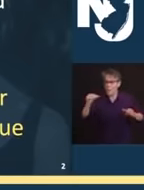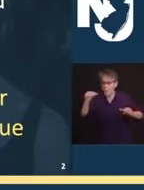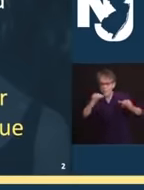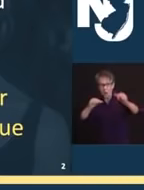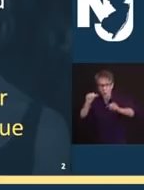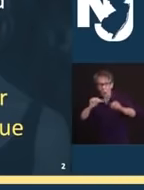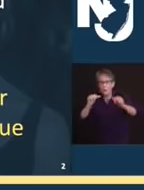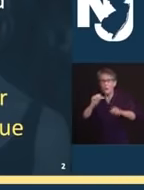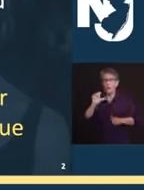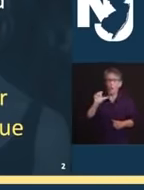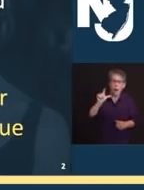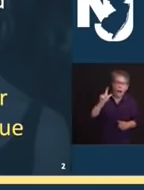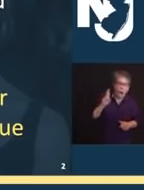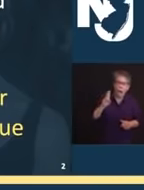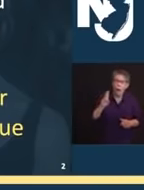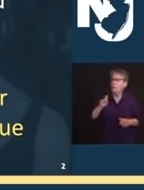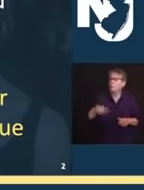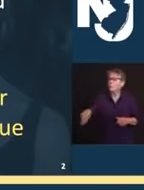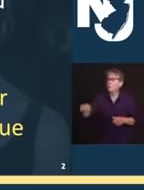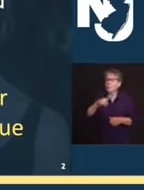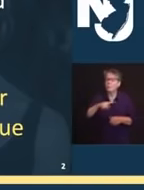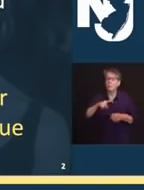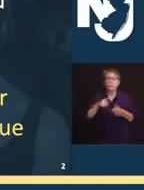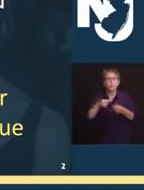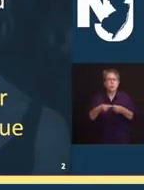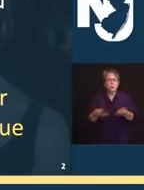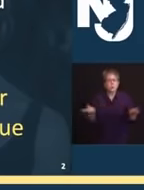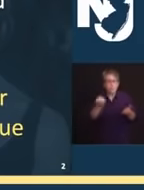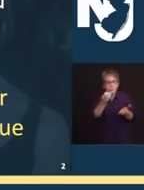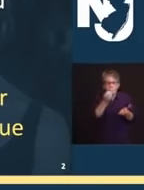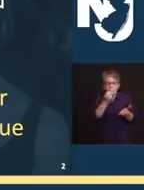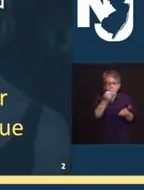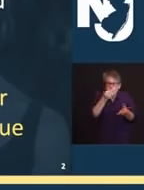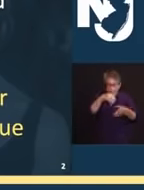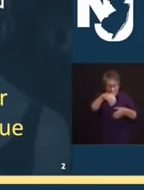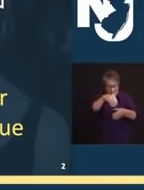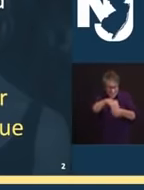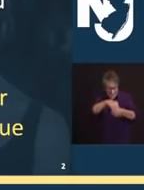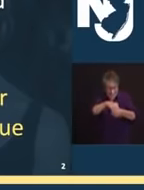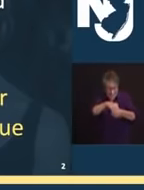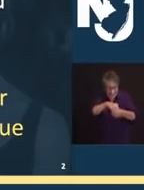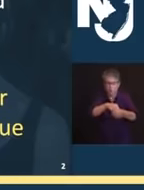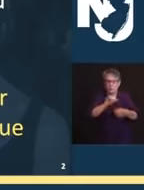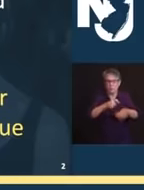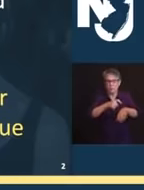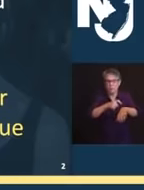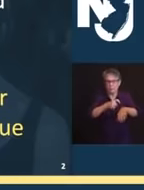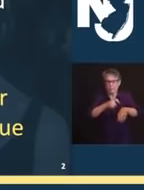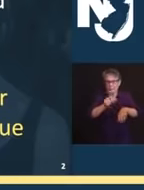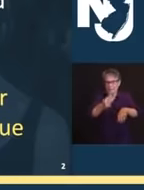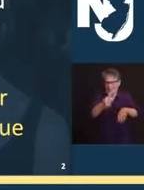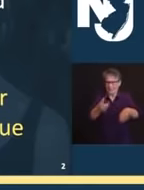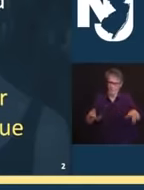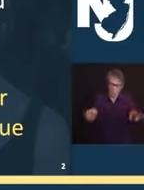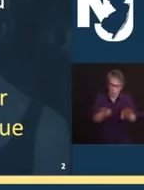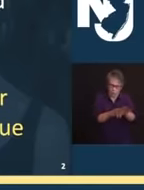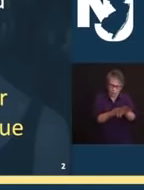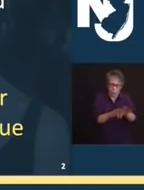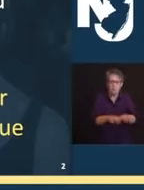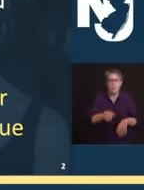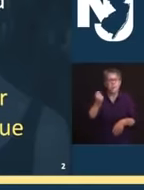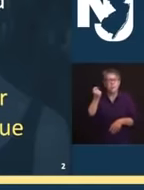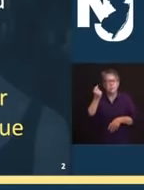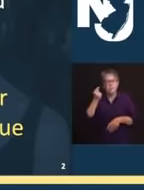each day and cannot open again until 5 a.m. the following day. Outdoor dining may continue past